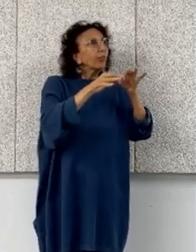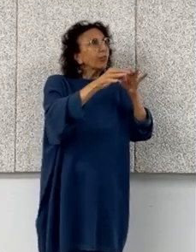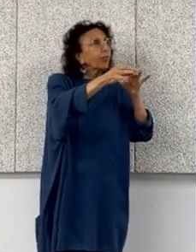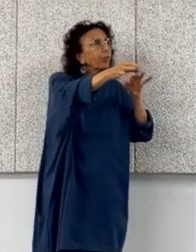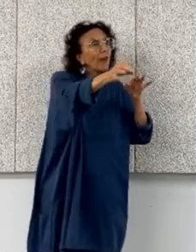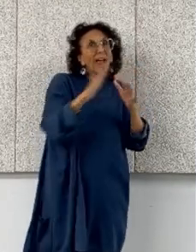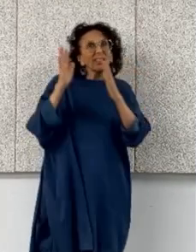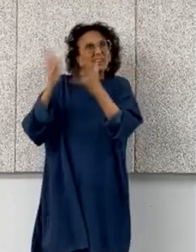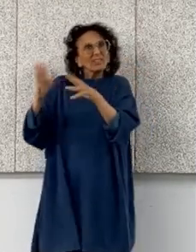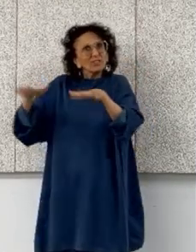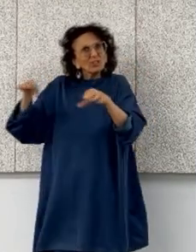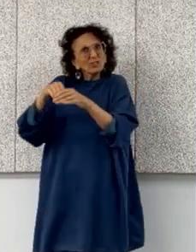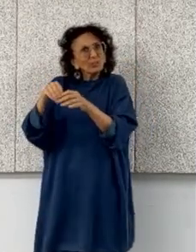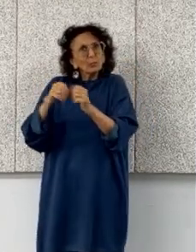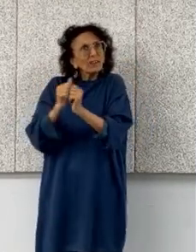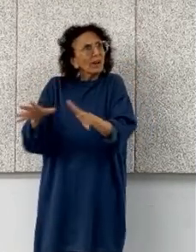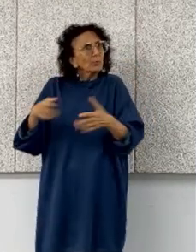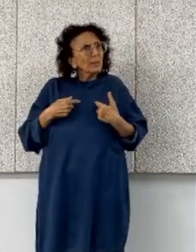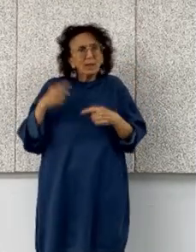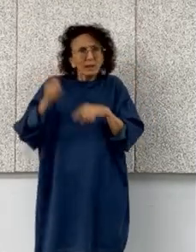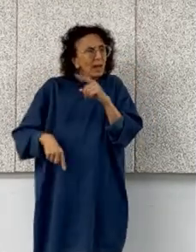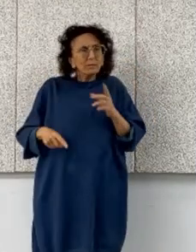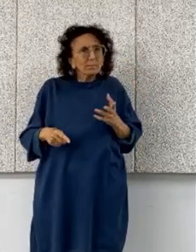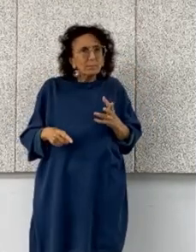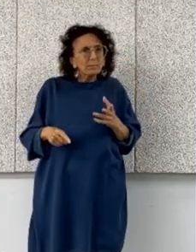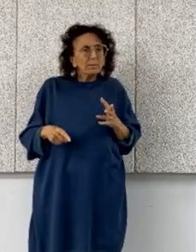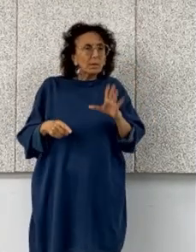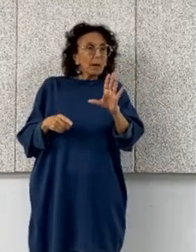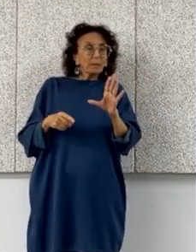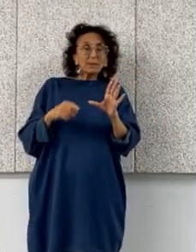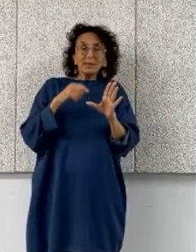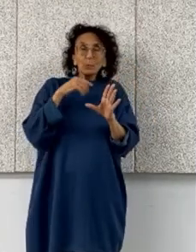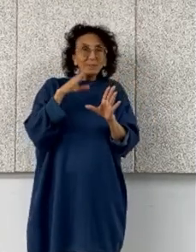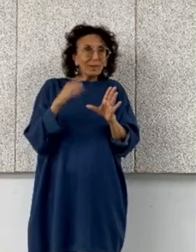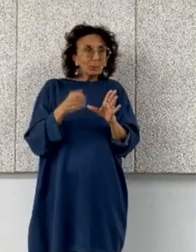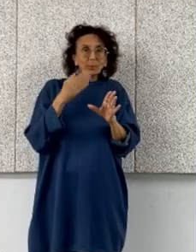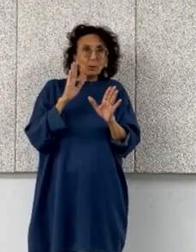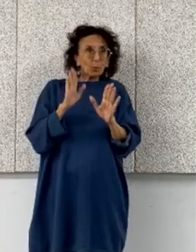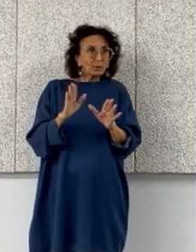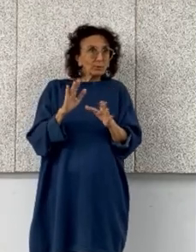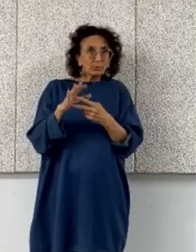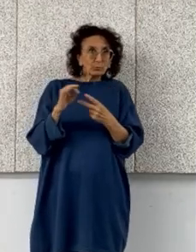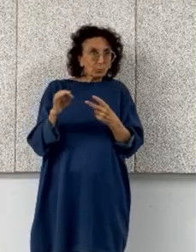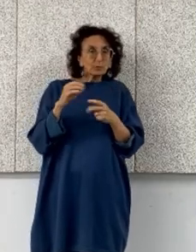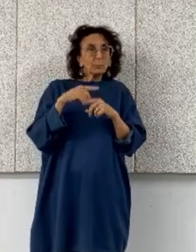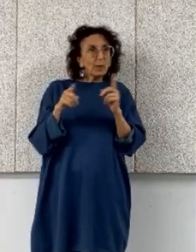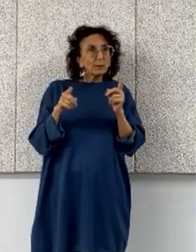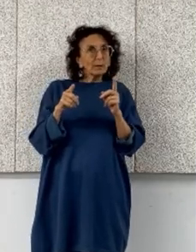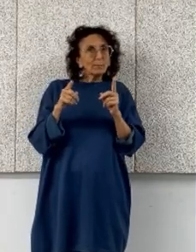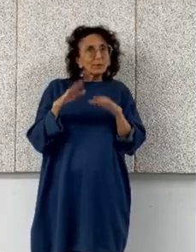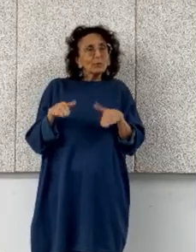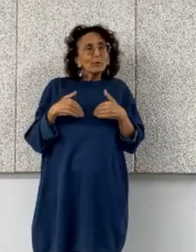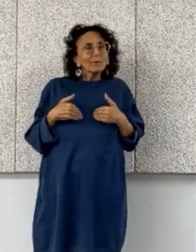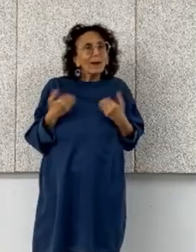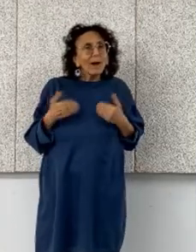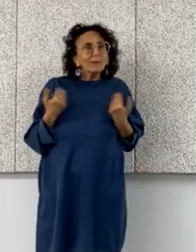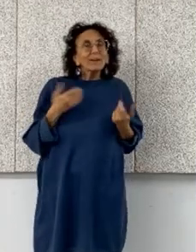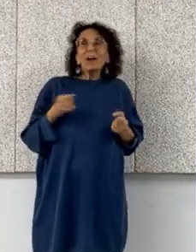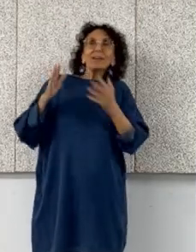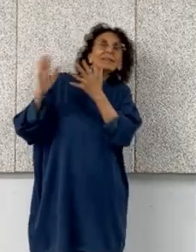leave them hanging. Not that that would ever be, like, a great choice, but they're too young. Like, it's just, that's not safe for them.